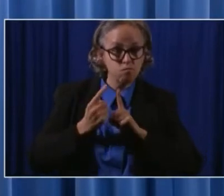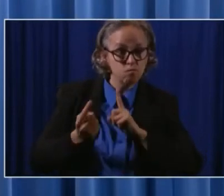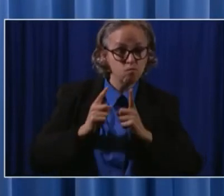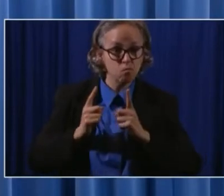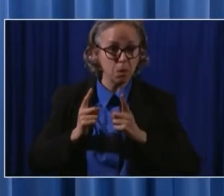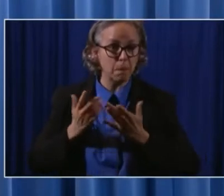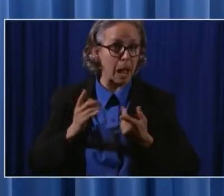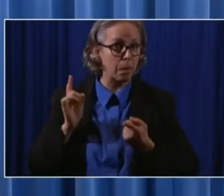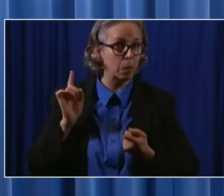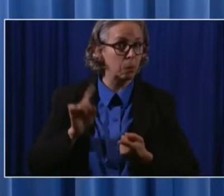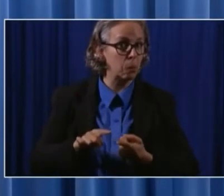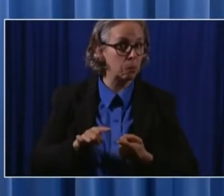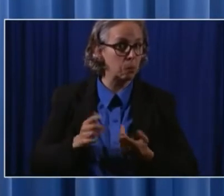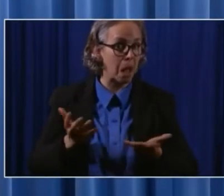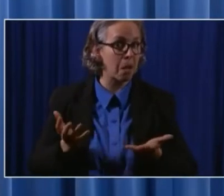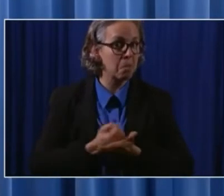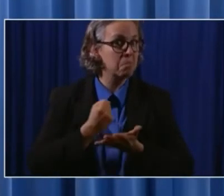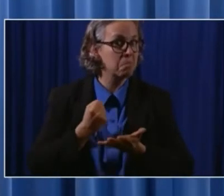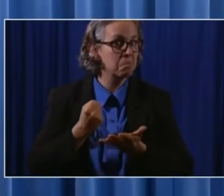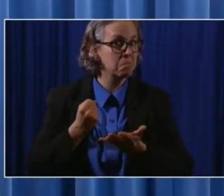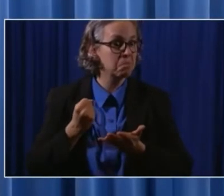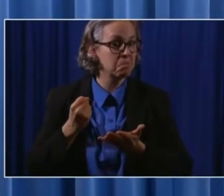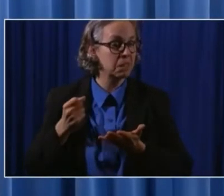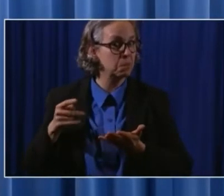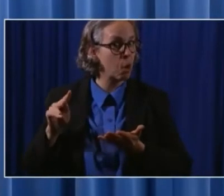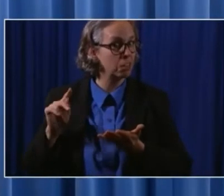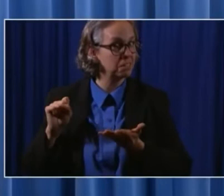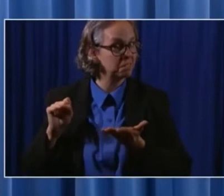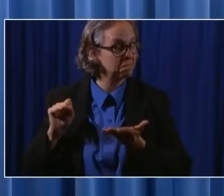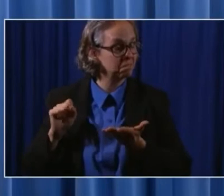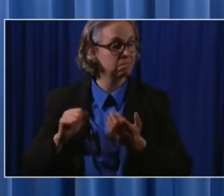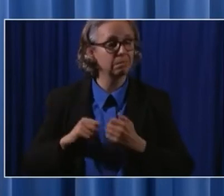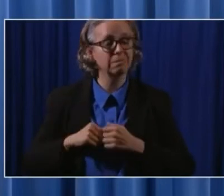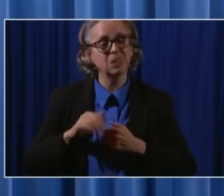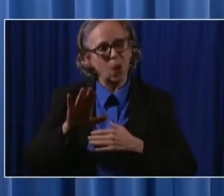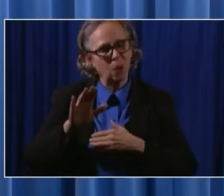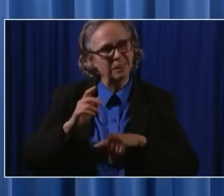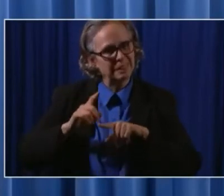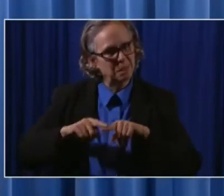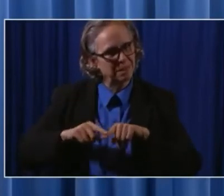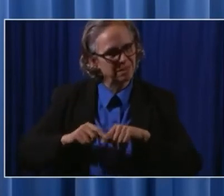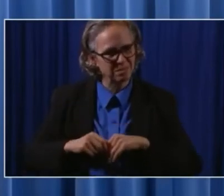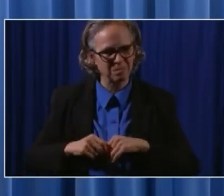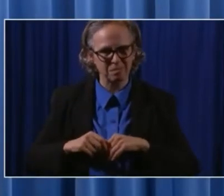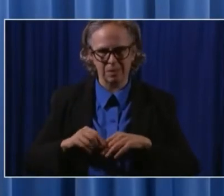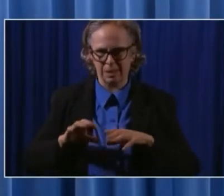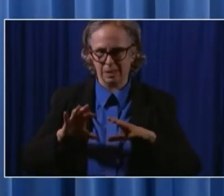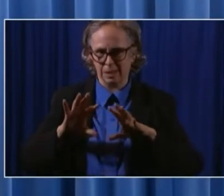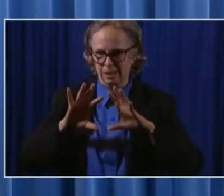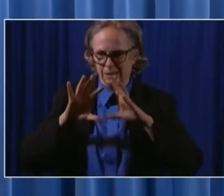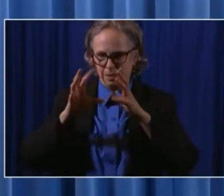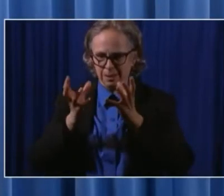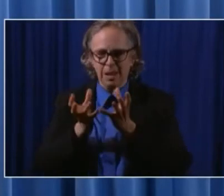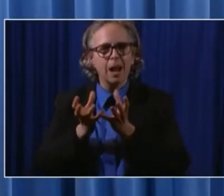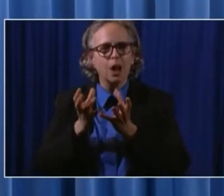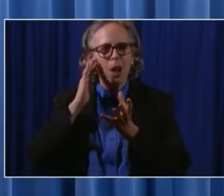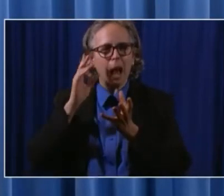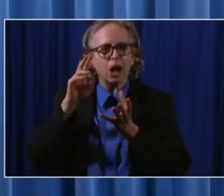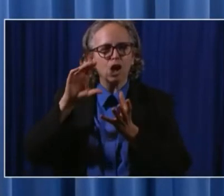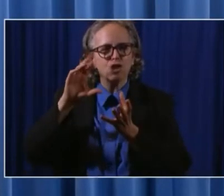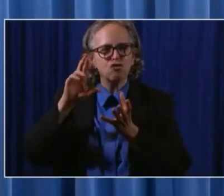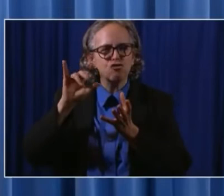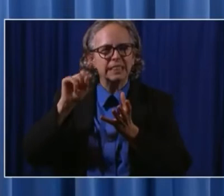coming up on us, but we can certainly take it down. So I don't have a crystal ball, can't predict, but it's within our hands what